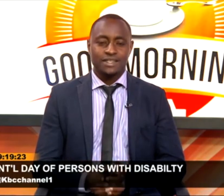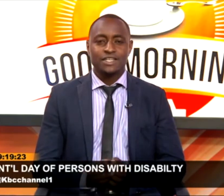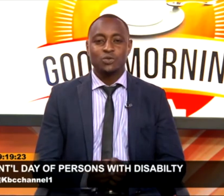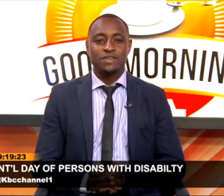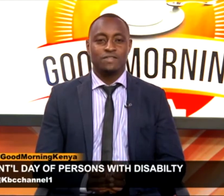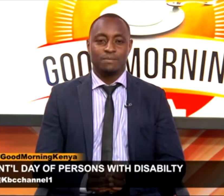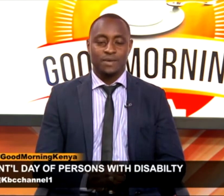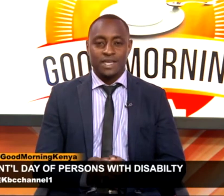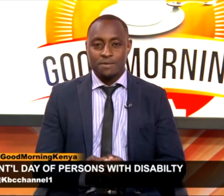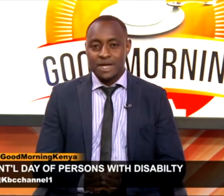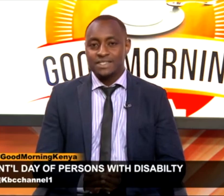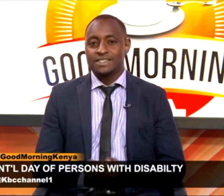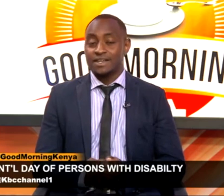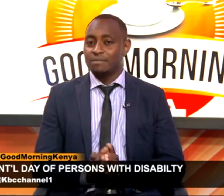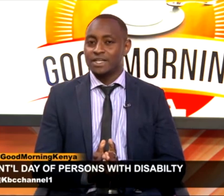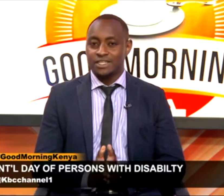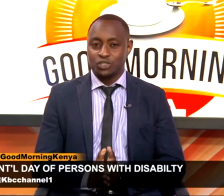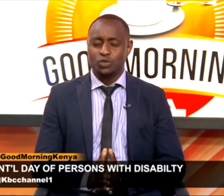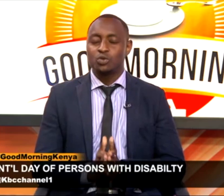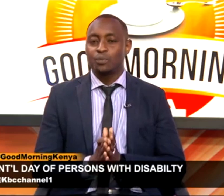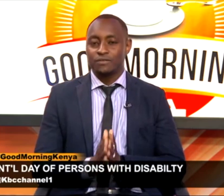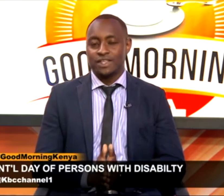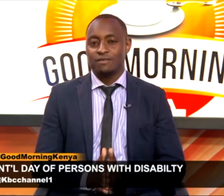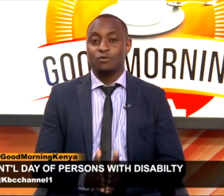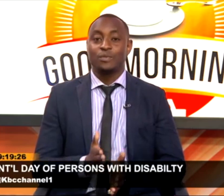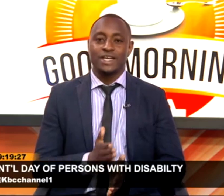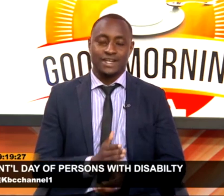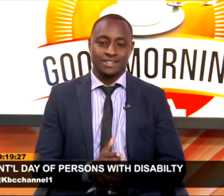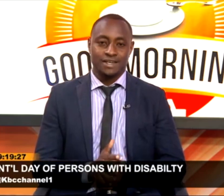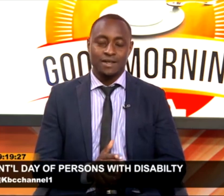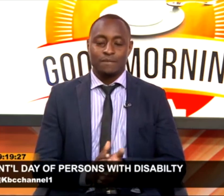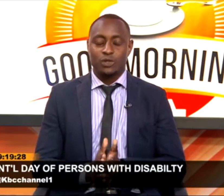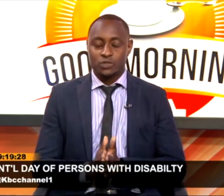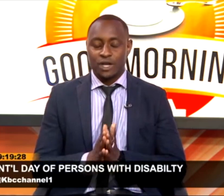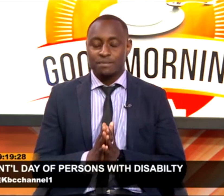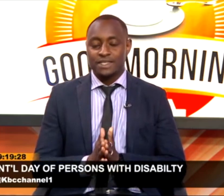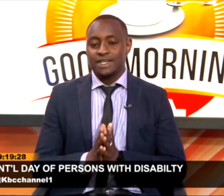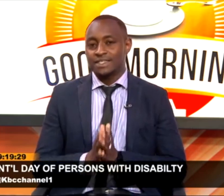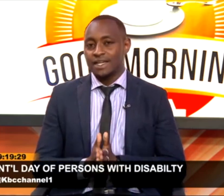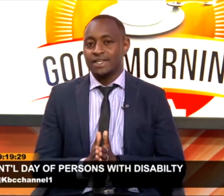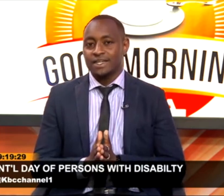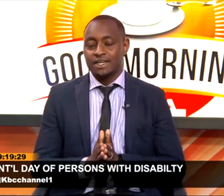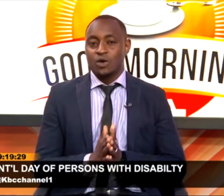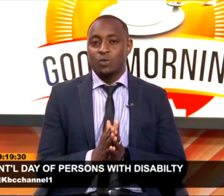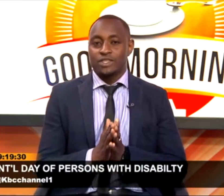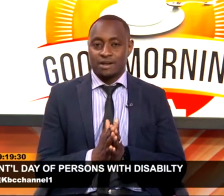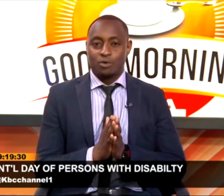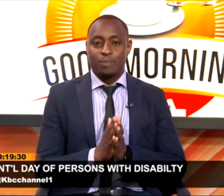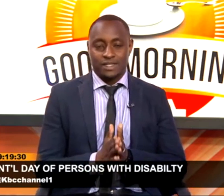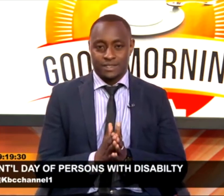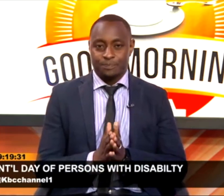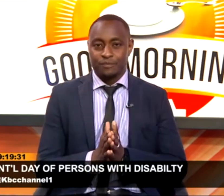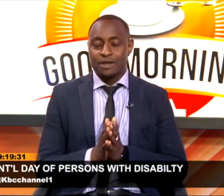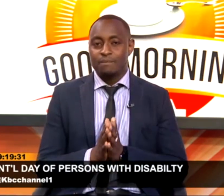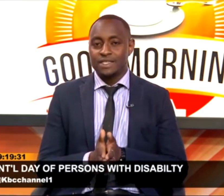center mm-hmm. just to give them emergency rehabilitation to prevent them from regressing. Because you can imagine a child with